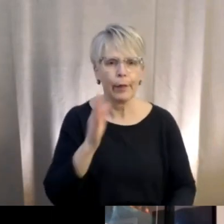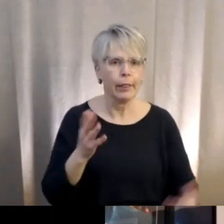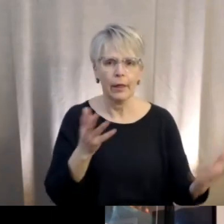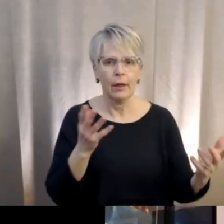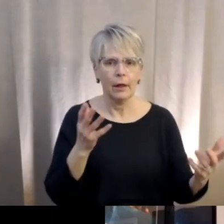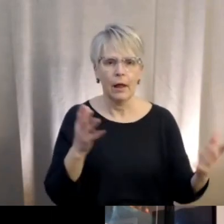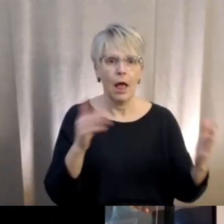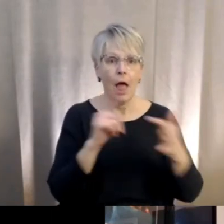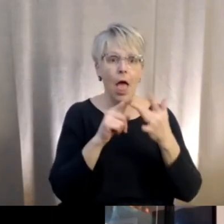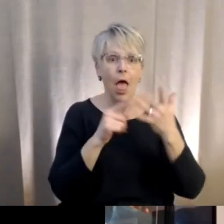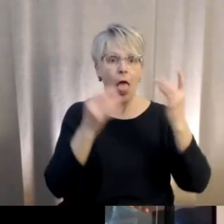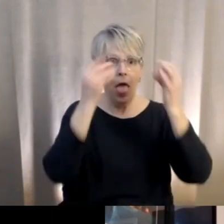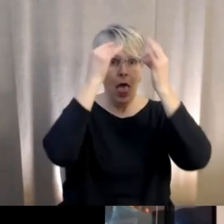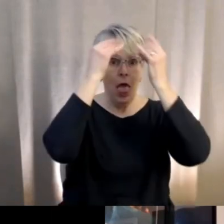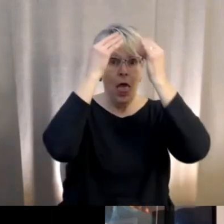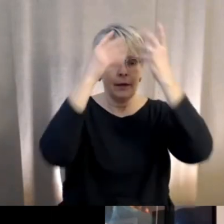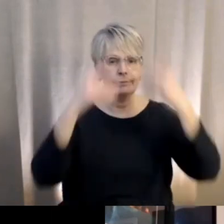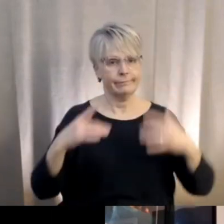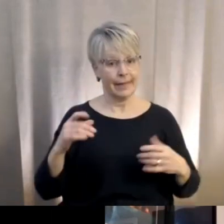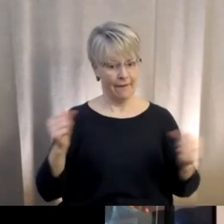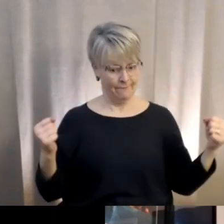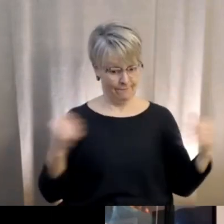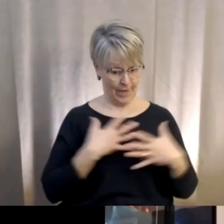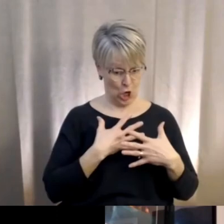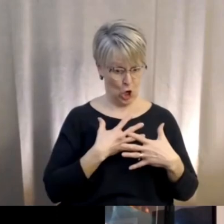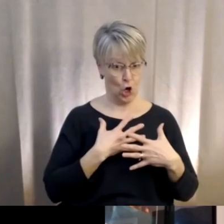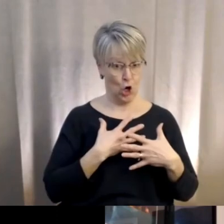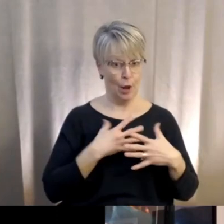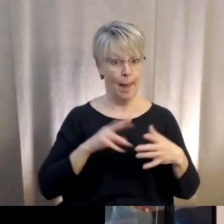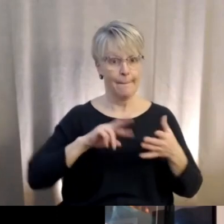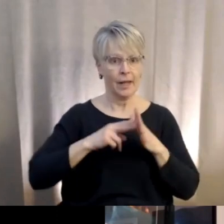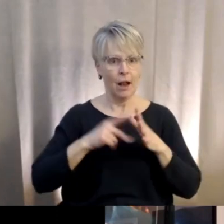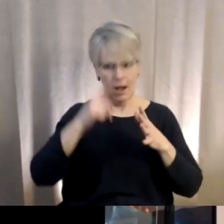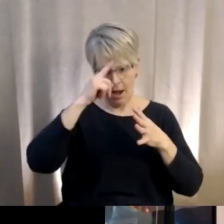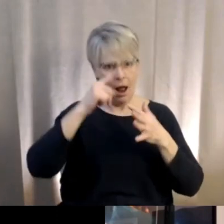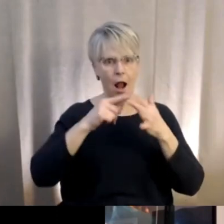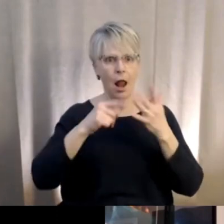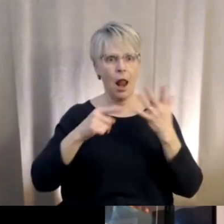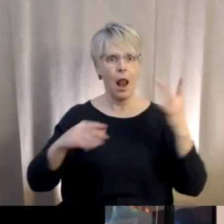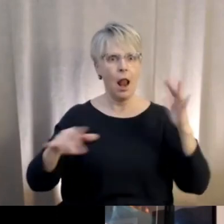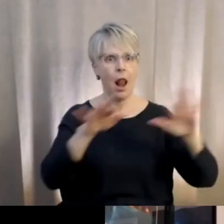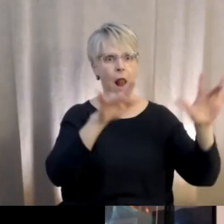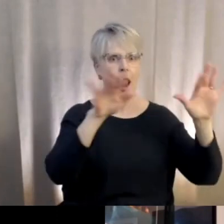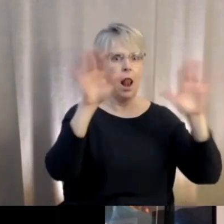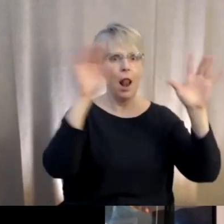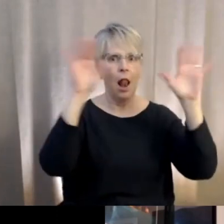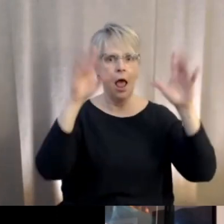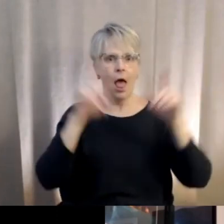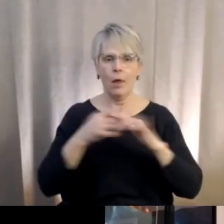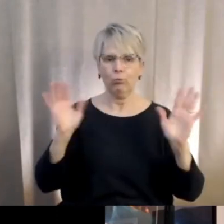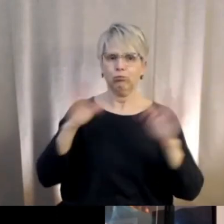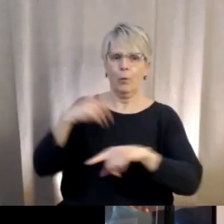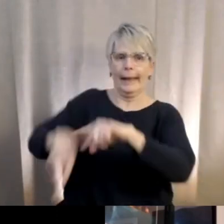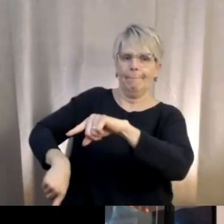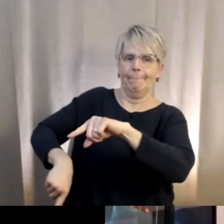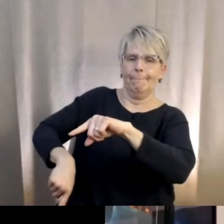like, and then it just, as fear does, it goes down 10 different paths and then nothing gets done. And it's like, we can't do this.